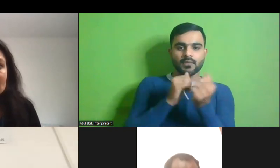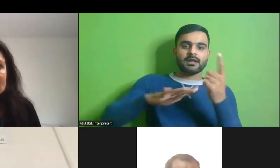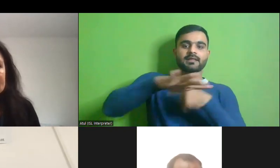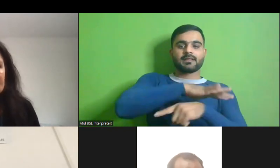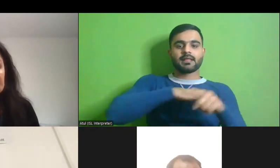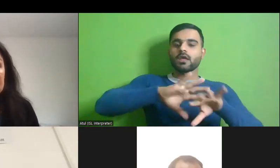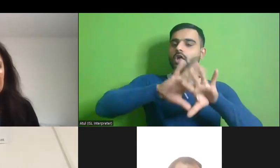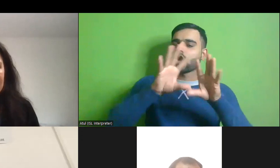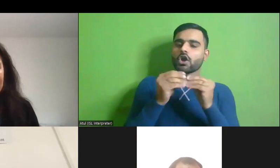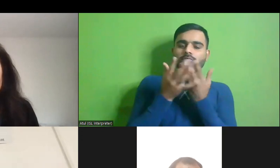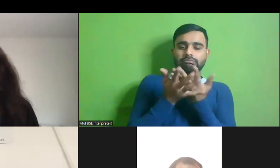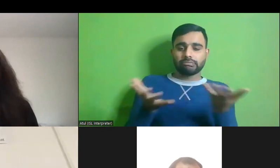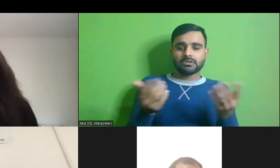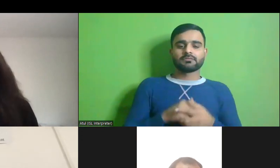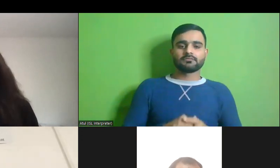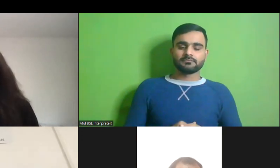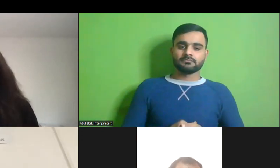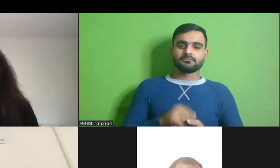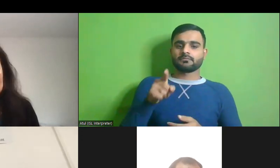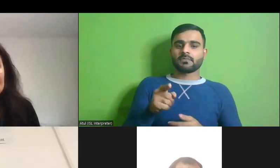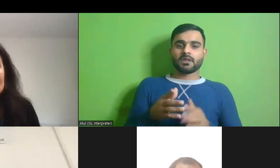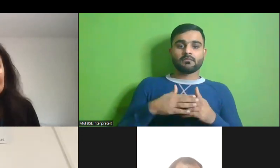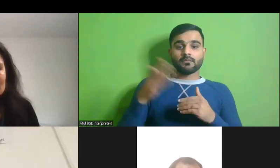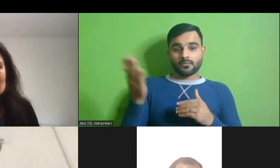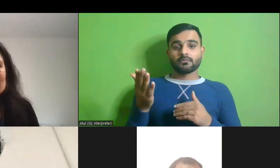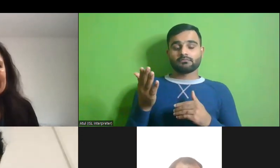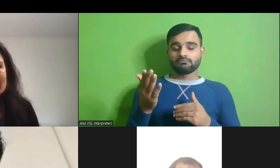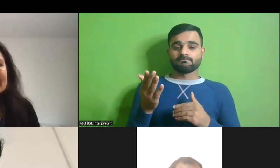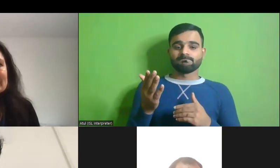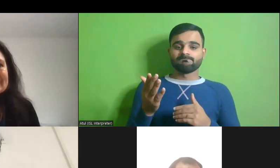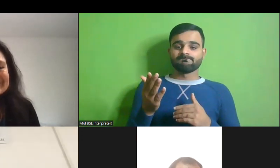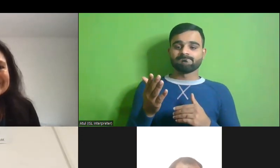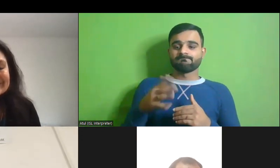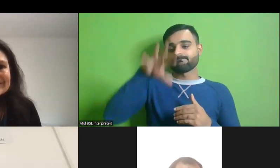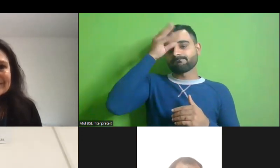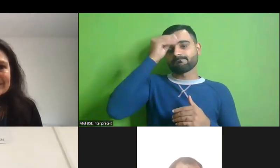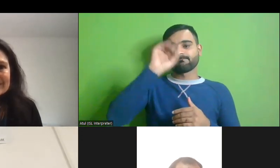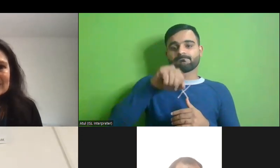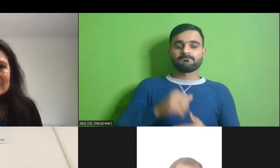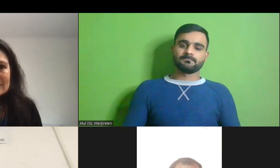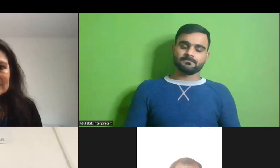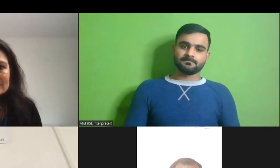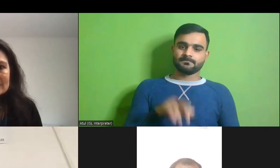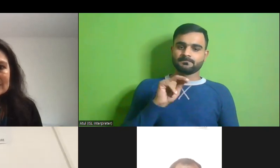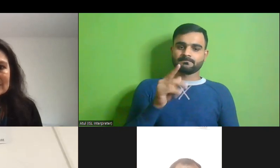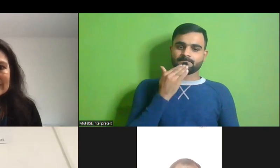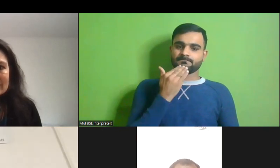you know, all of these things. There is much, much, much to learn. Yeah. Okay. Thank